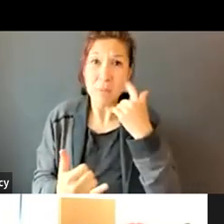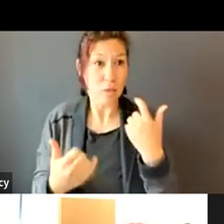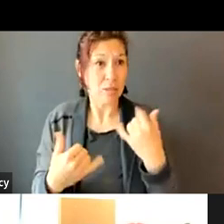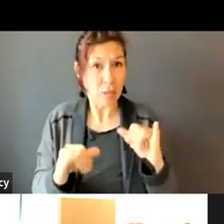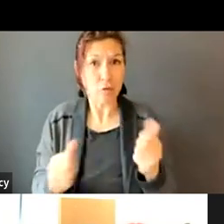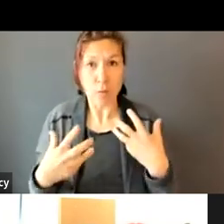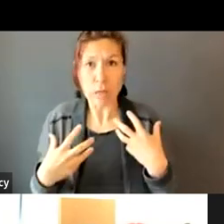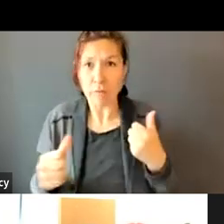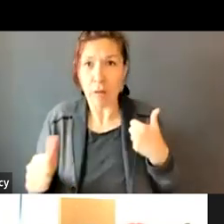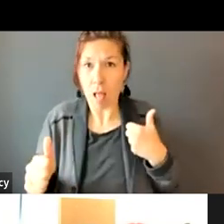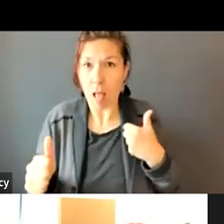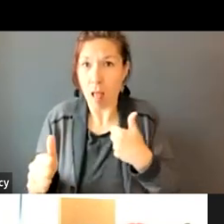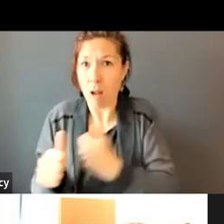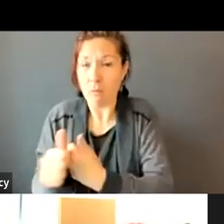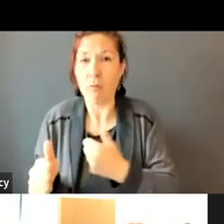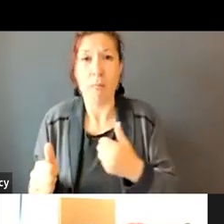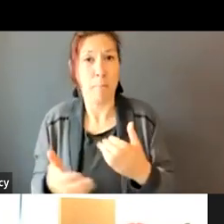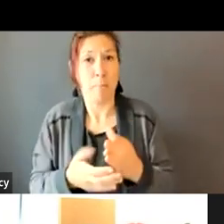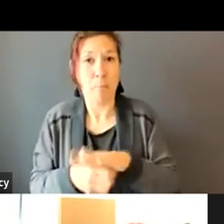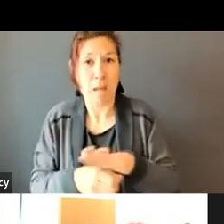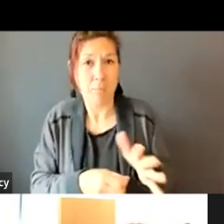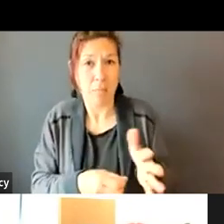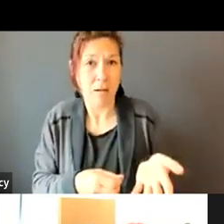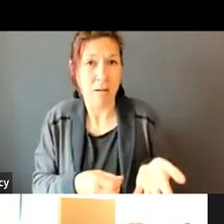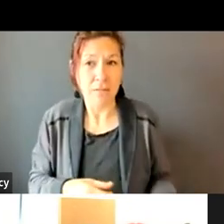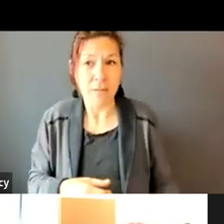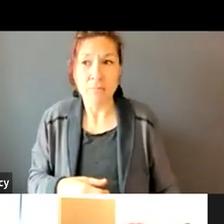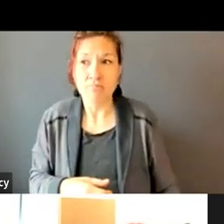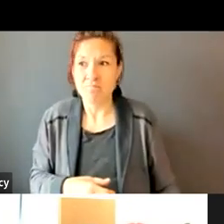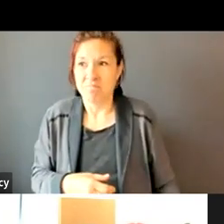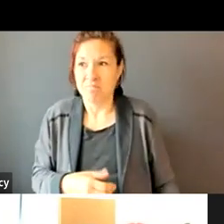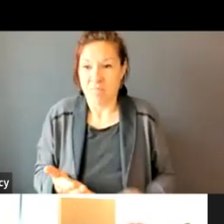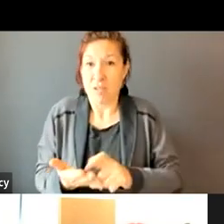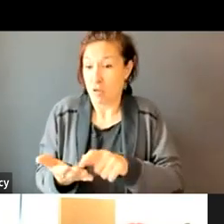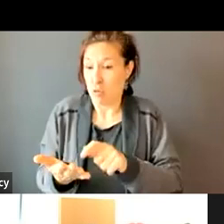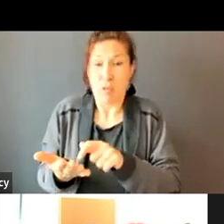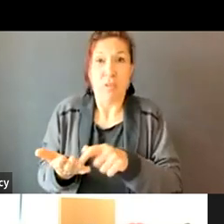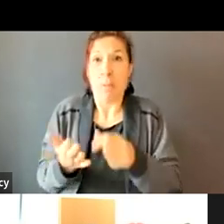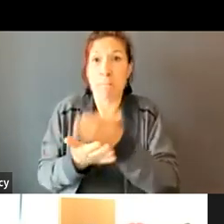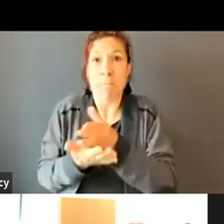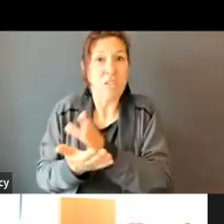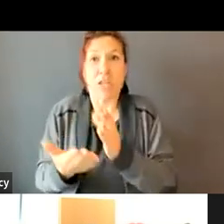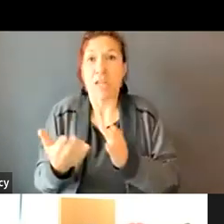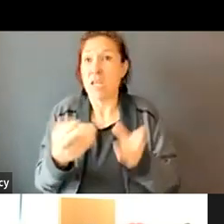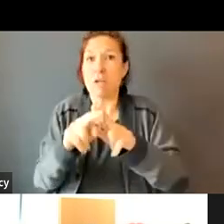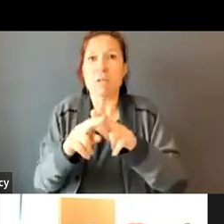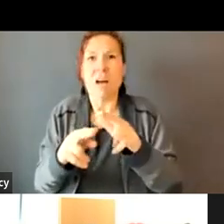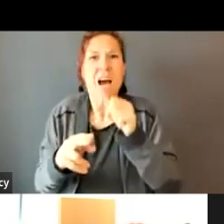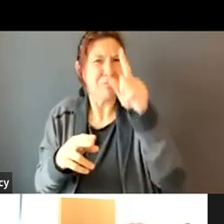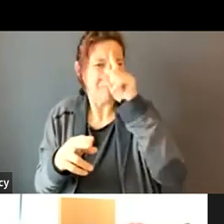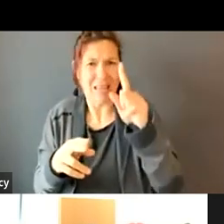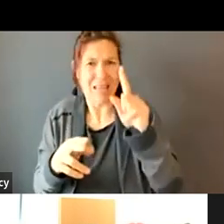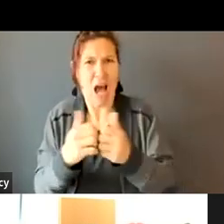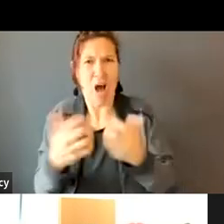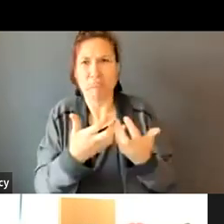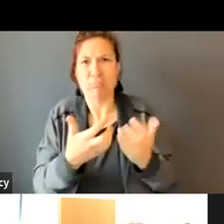with the current increases I'm just not even sure how it aligns to our strategic priorities like I don't